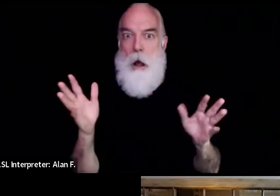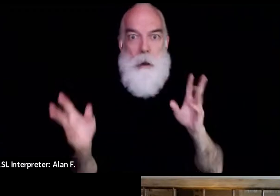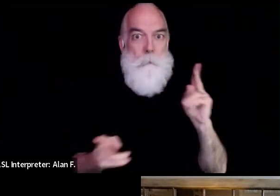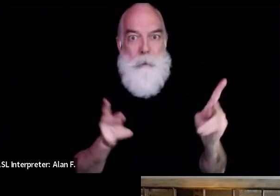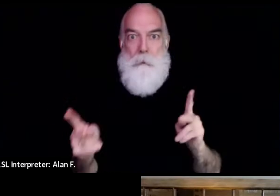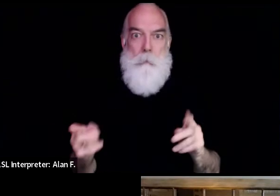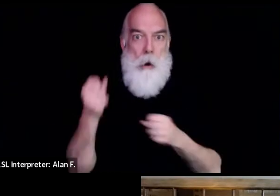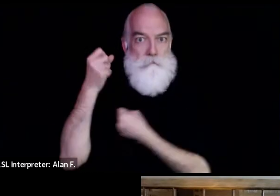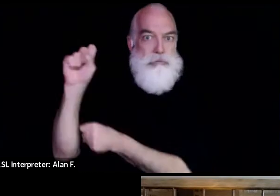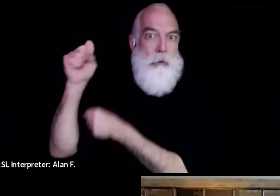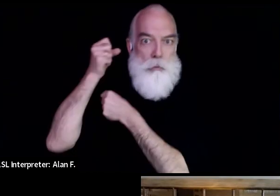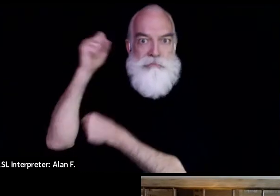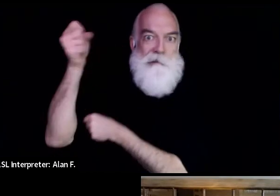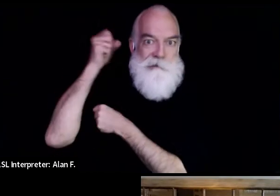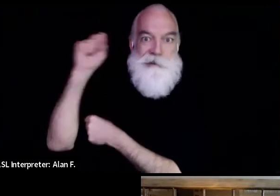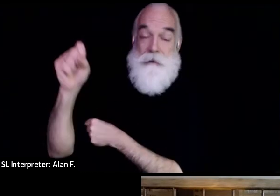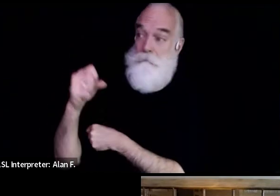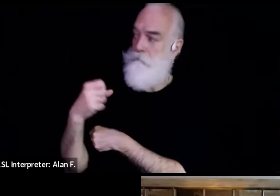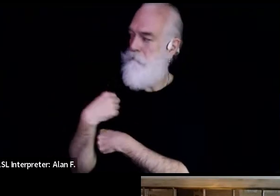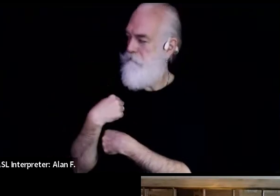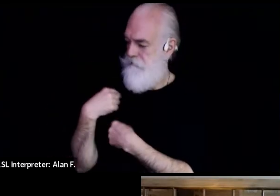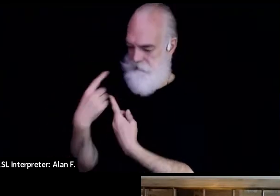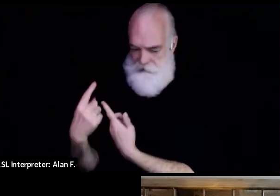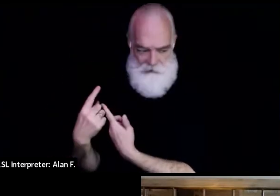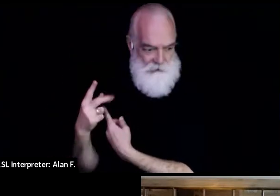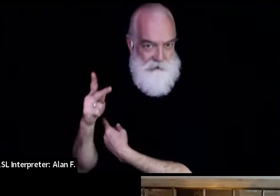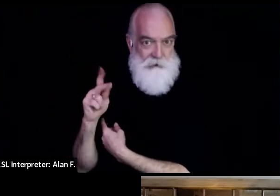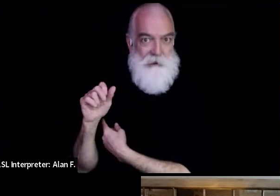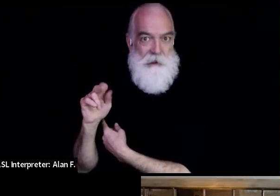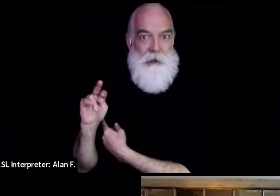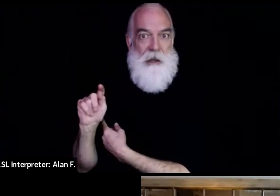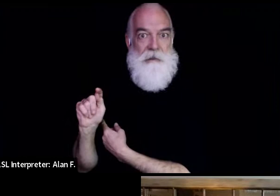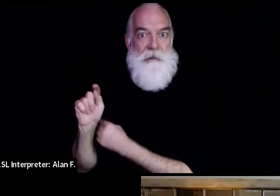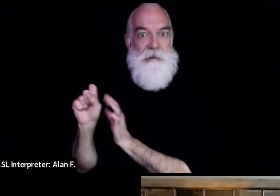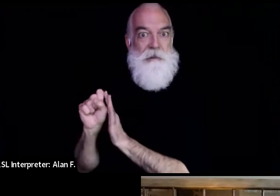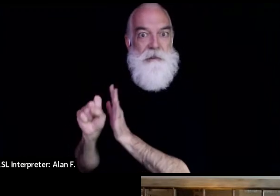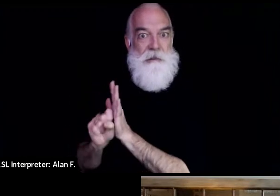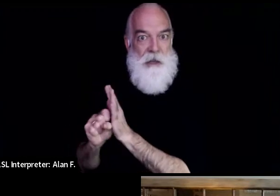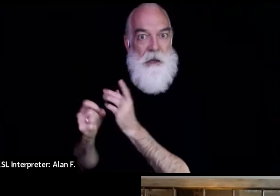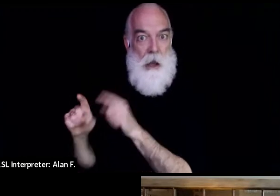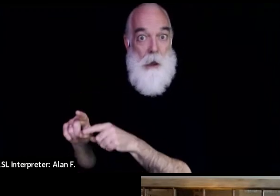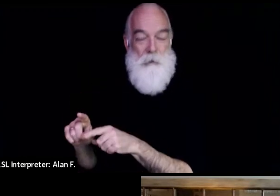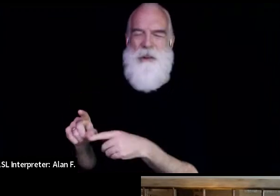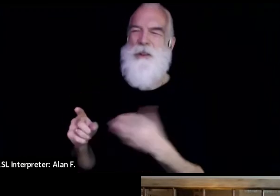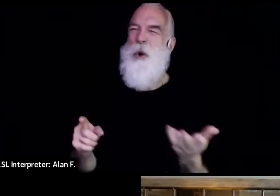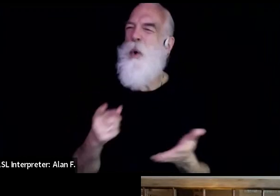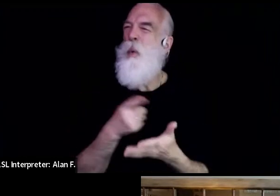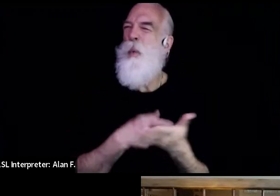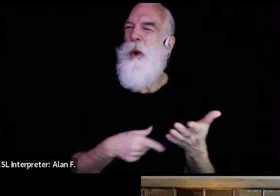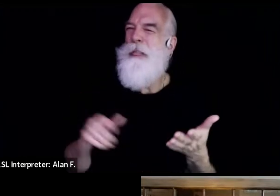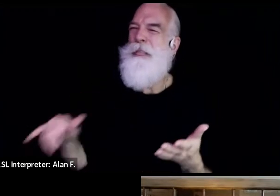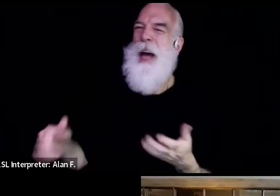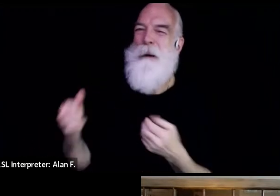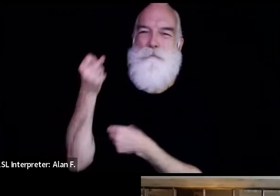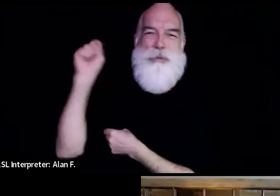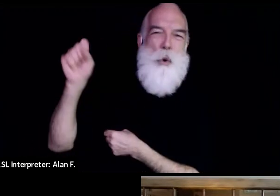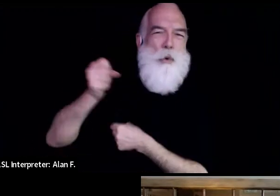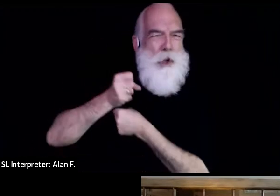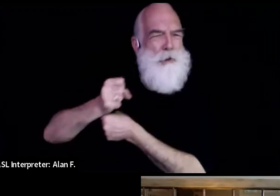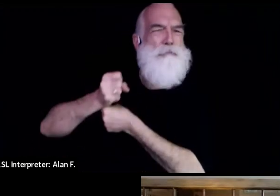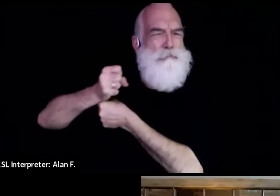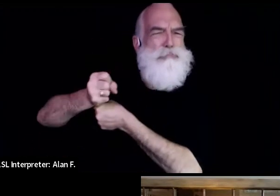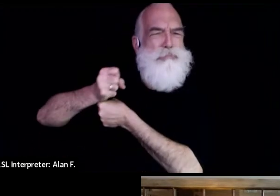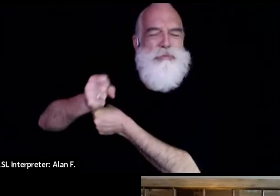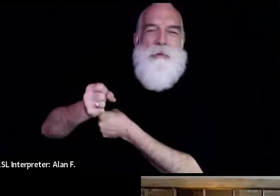time, what do you think the impact of that protest was on the broader arc of how the American